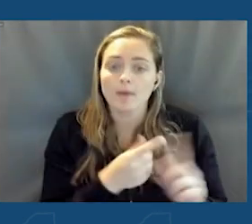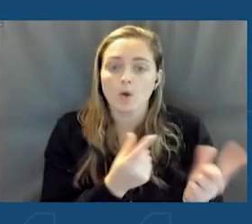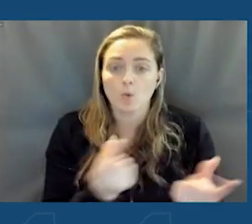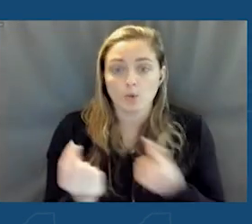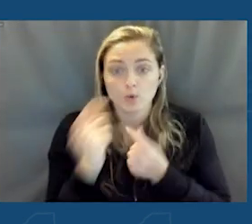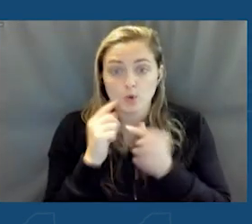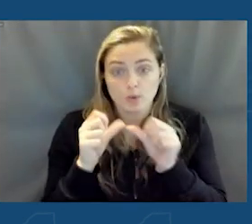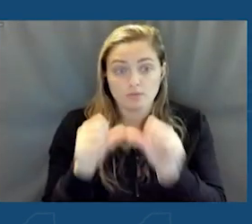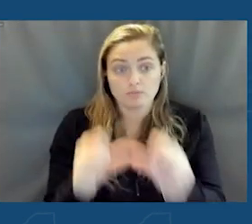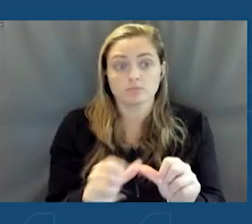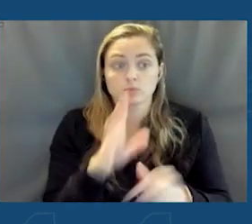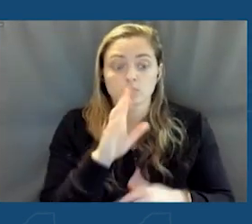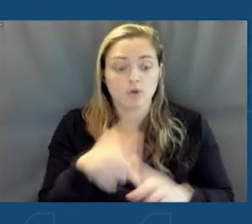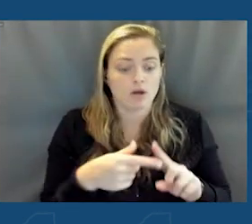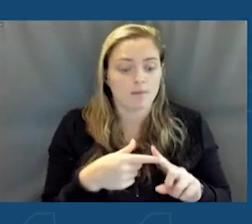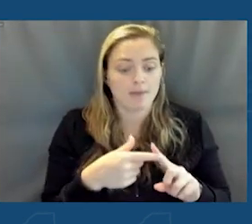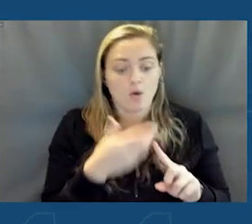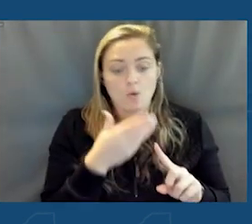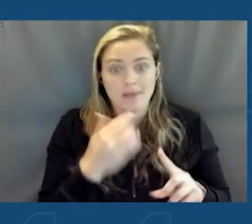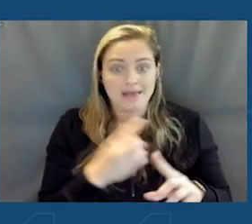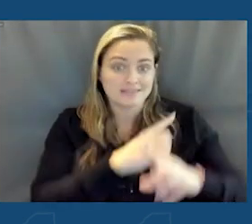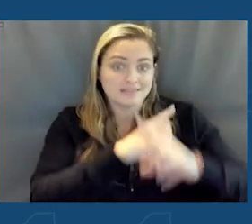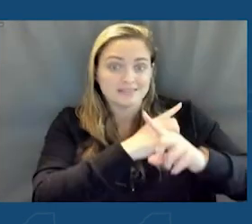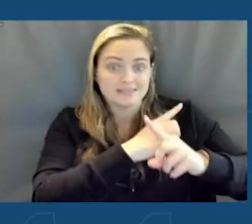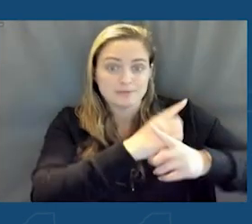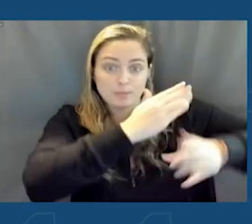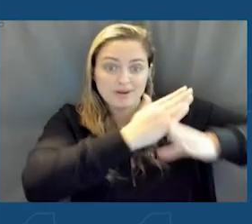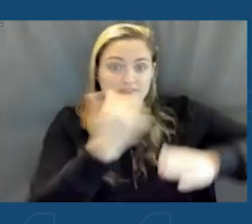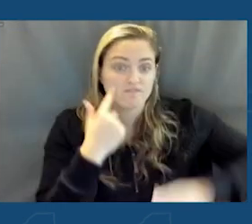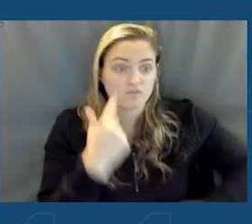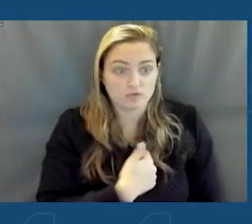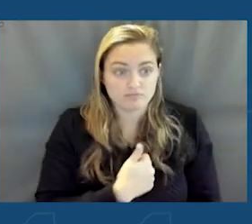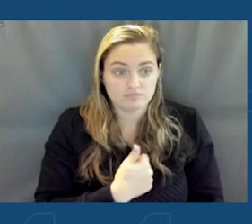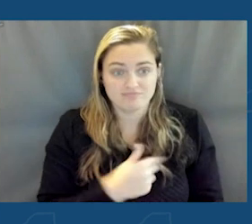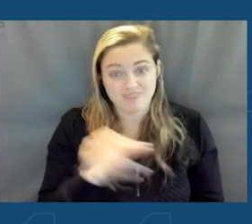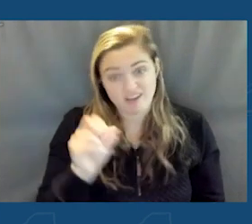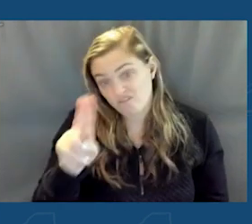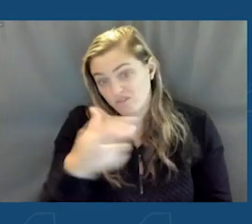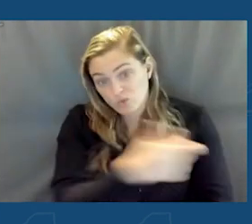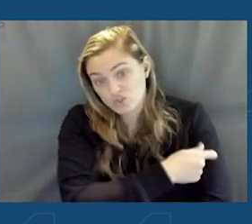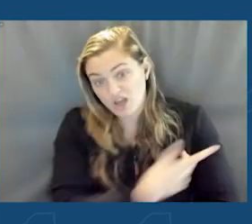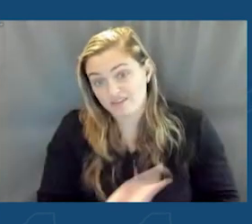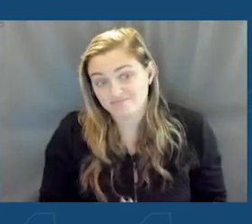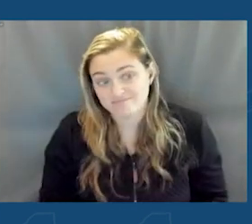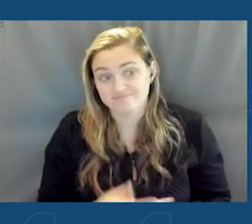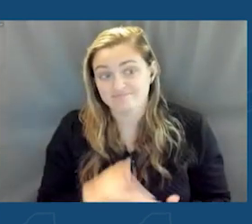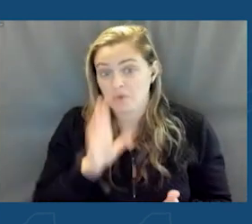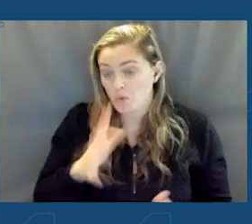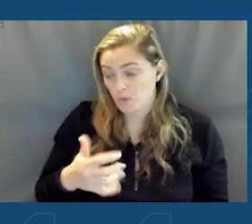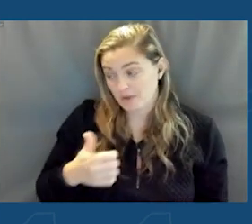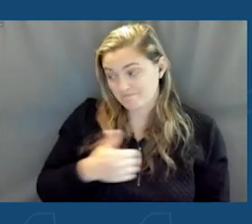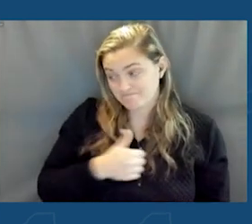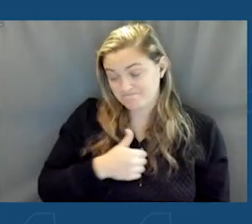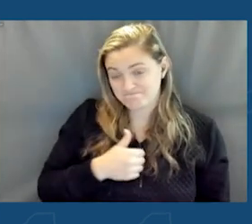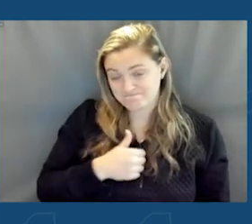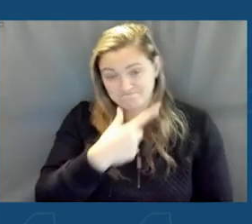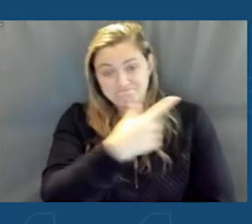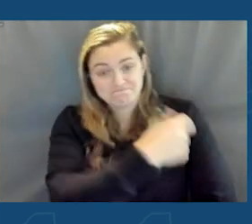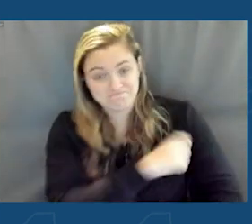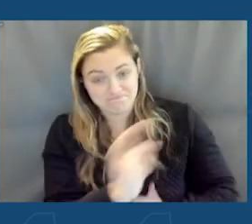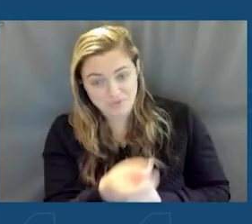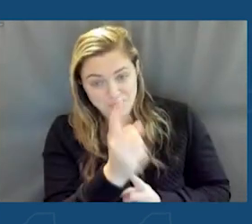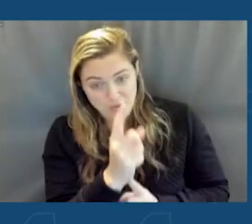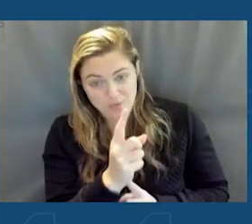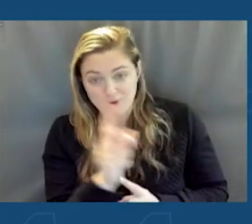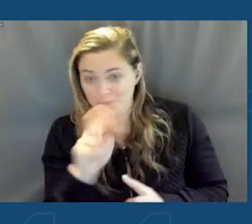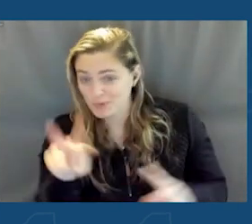about best defense for all of us right now is a flu shot. I will be subjecting my arm to a flu shot momentarily, and you all can